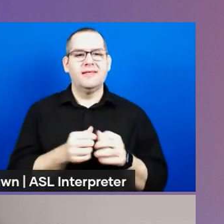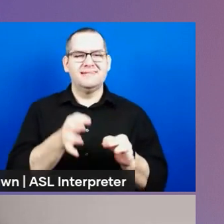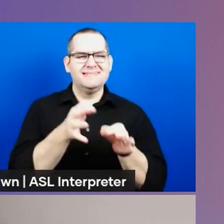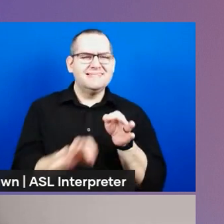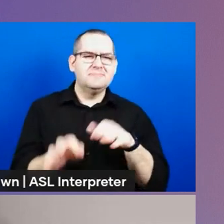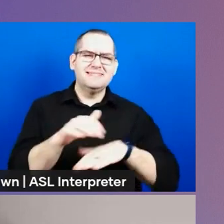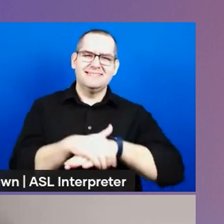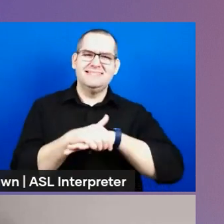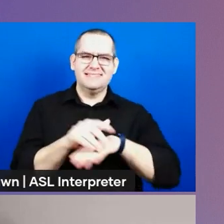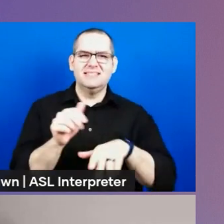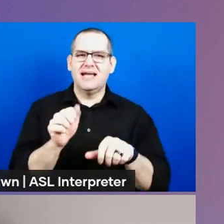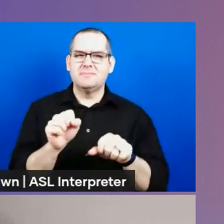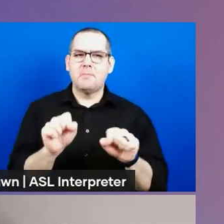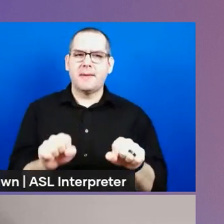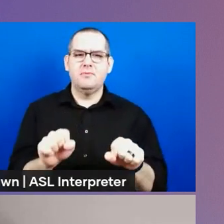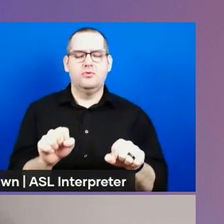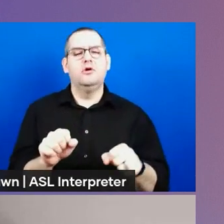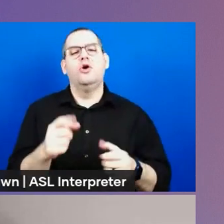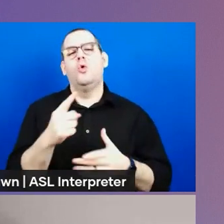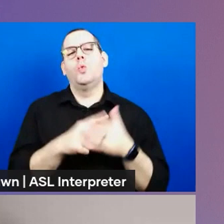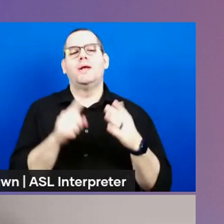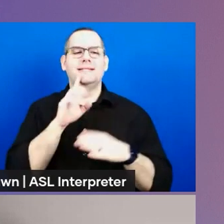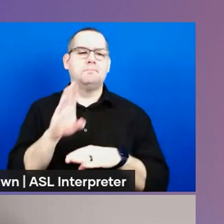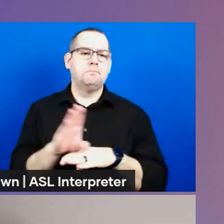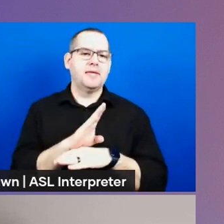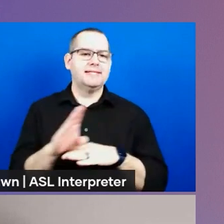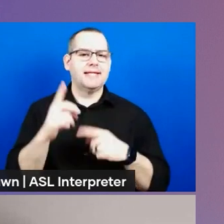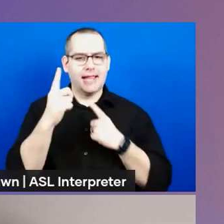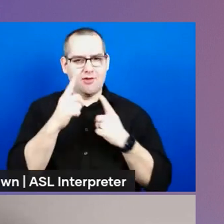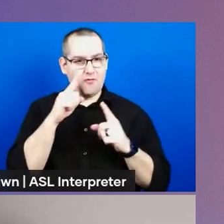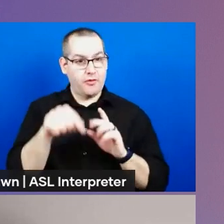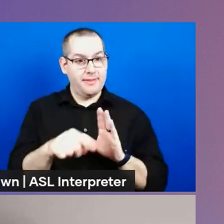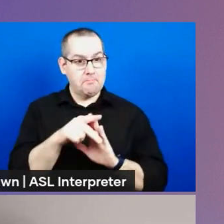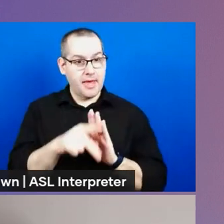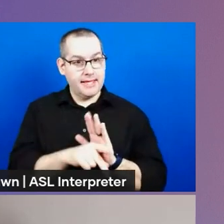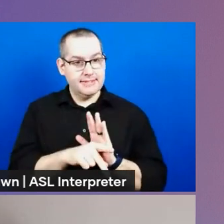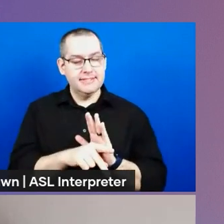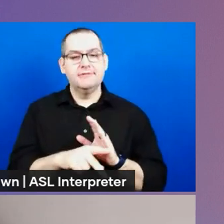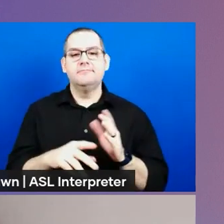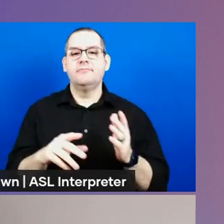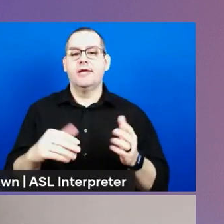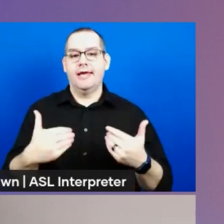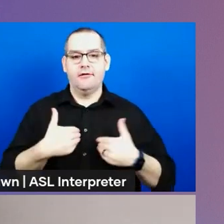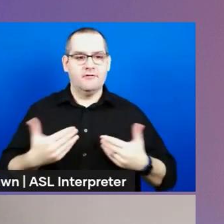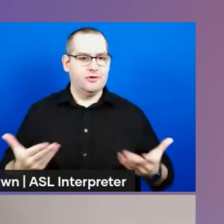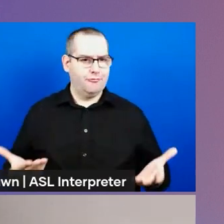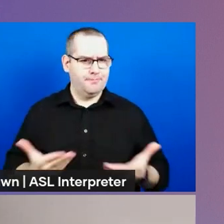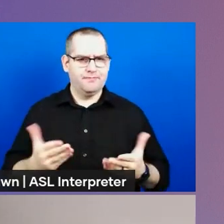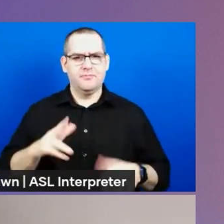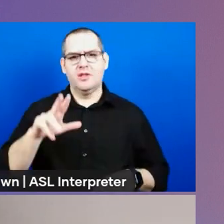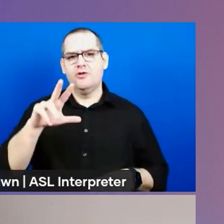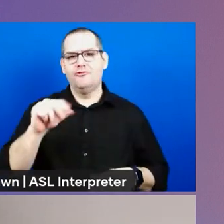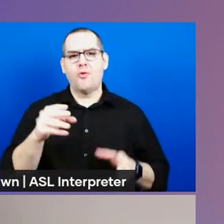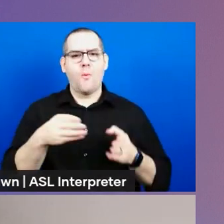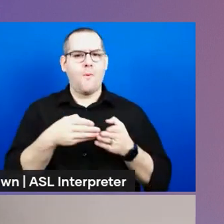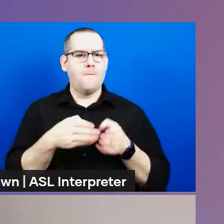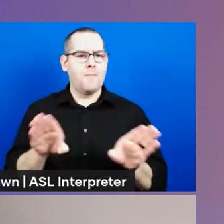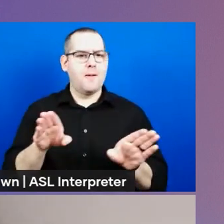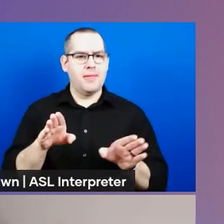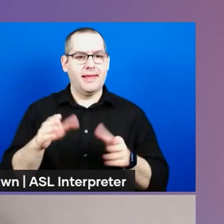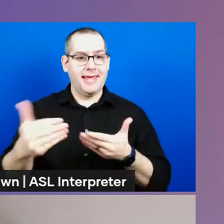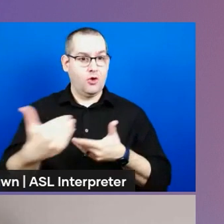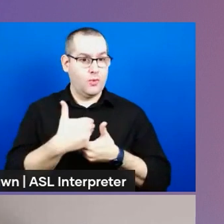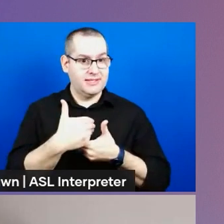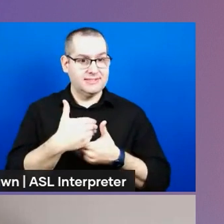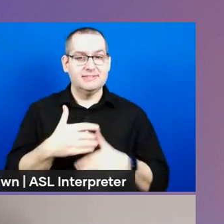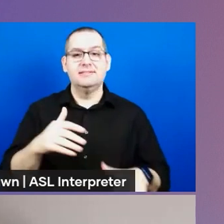as possible, right? So like what is the business logic of this policy, right? And so we have here no public ingresses,